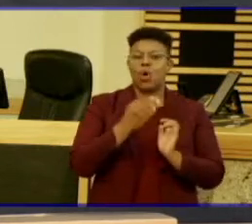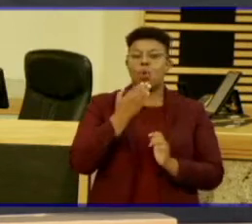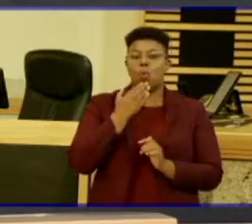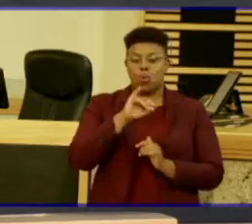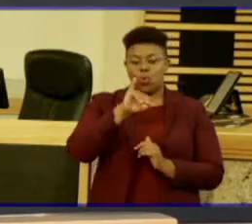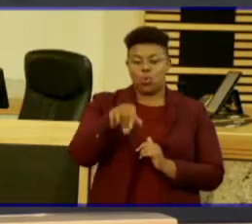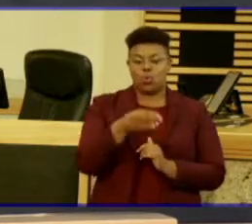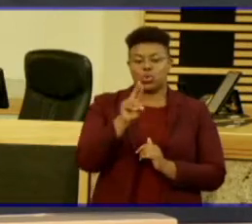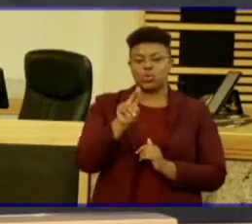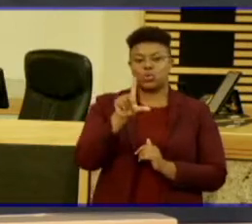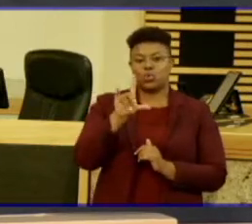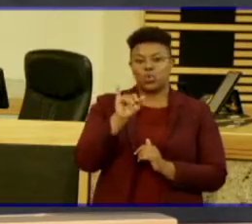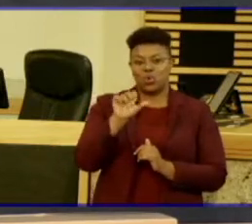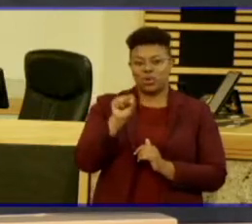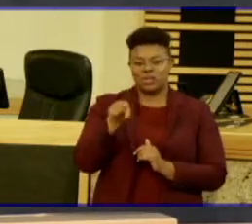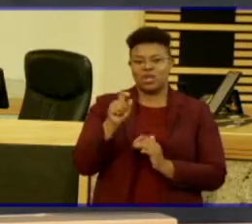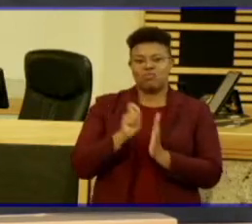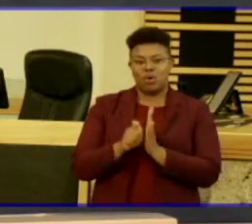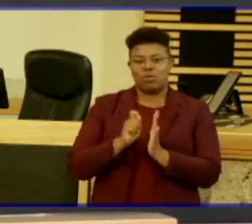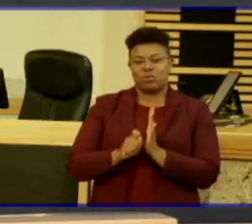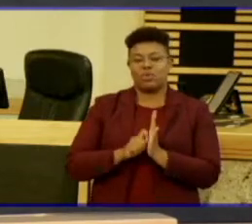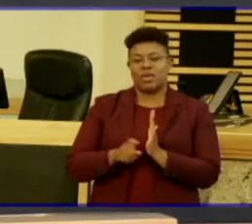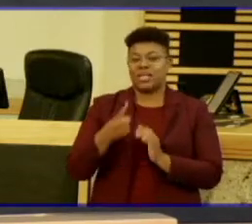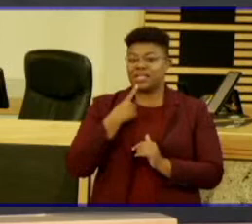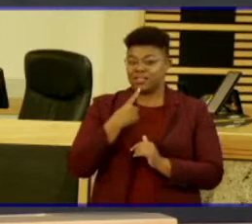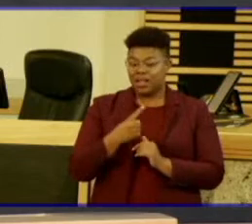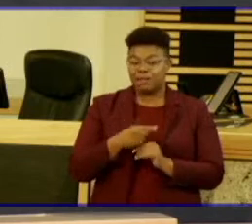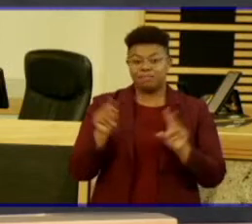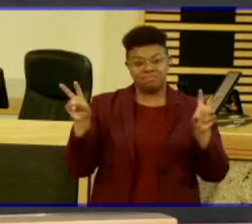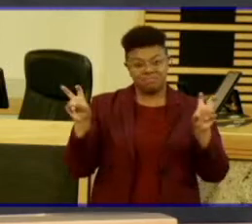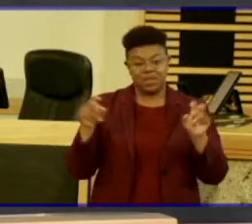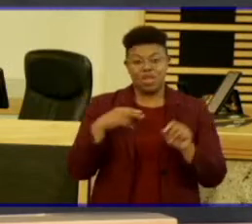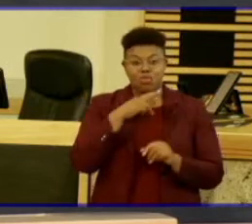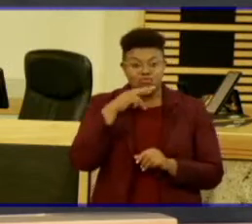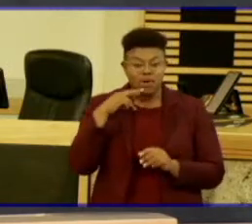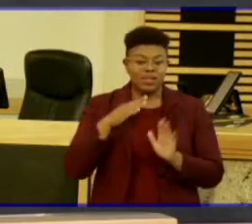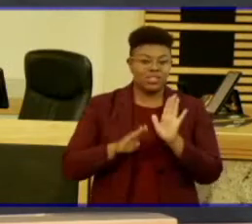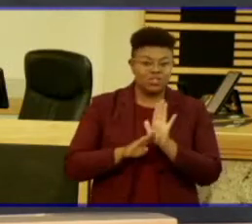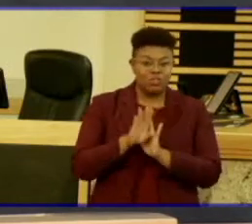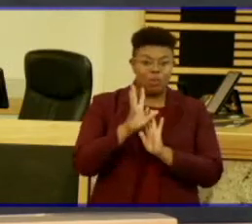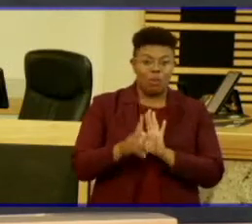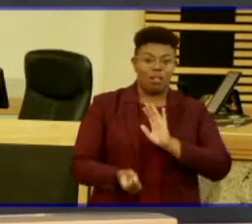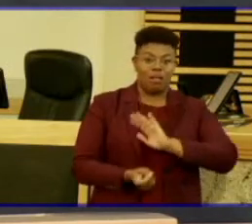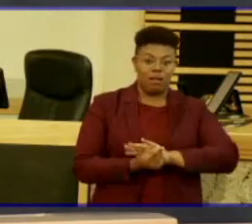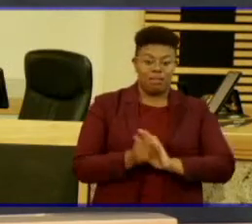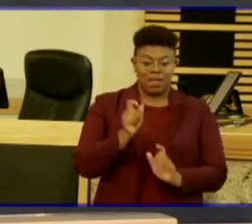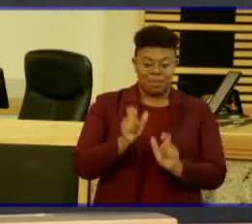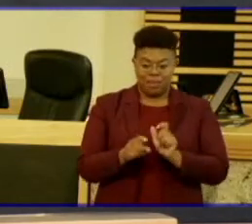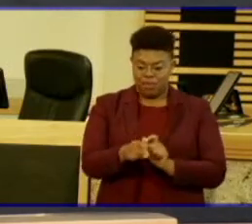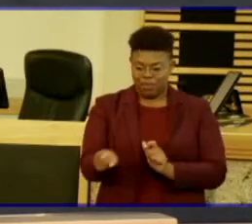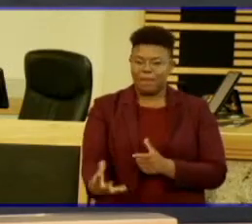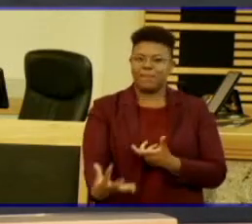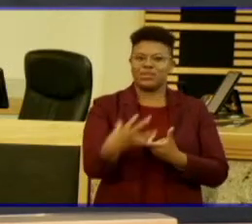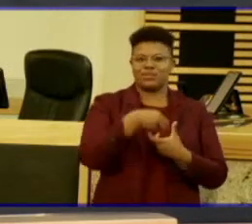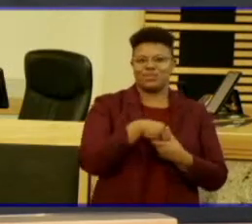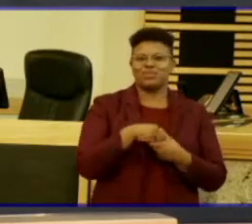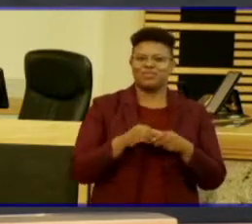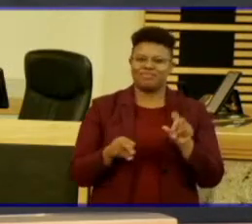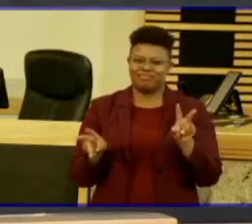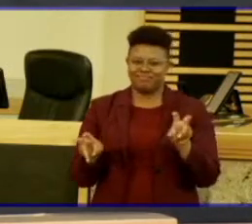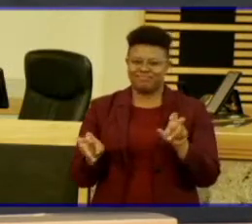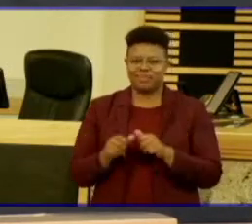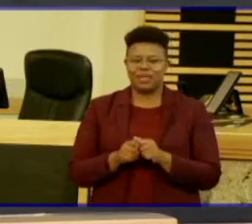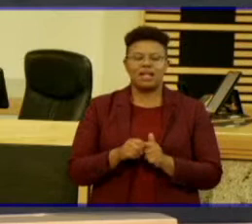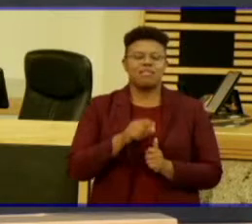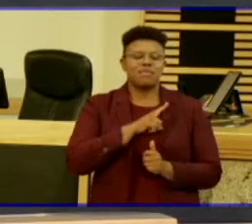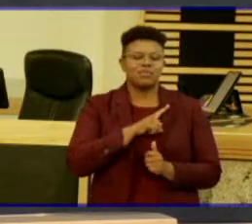Nyerere, wrote, and I quote, "If real development is to take place, the people have to be involved," close quote. Kungoko